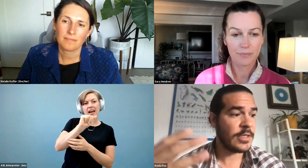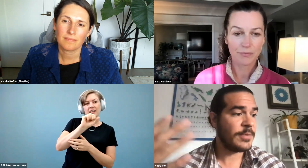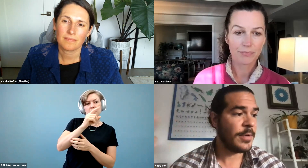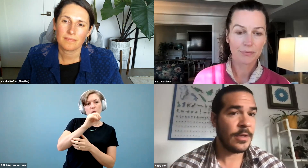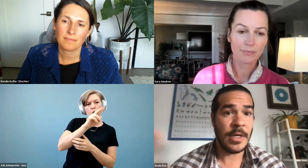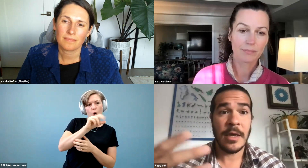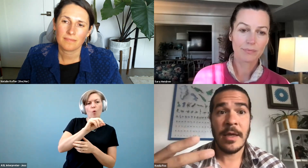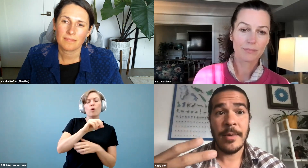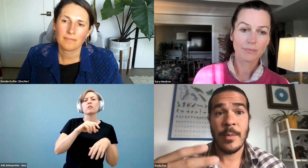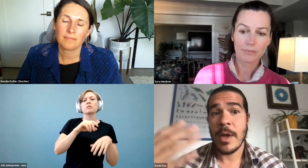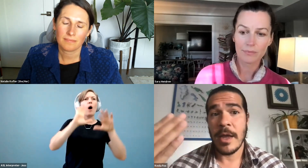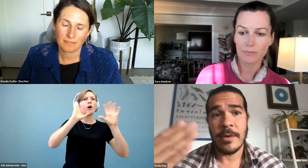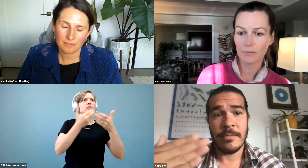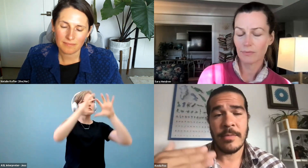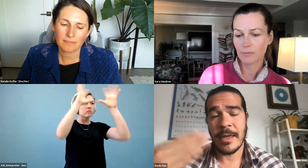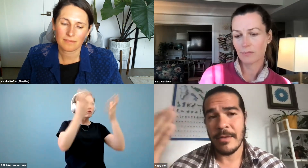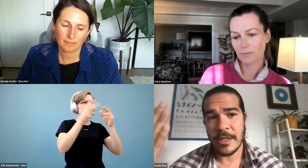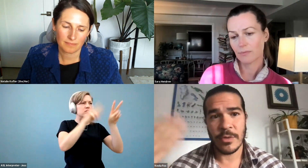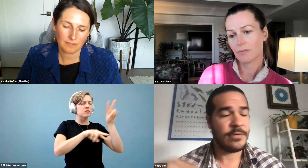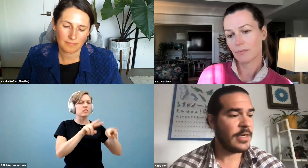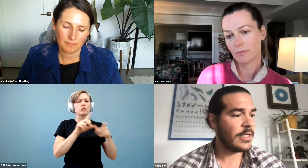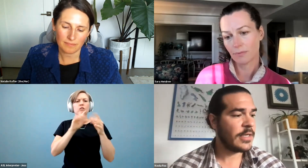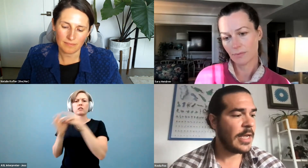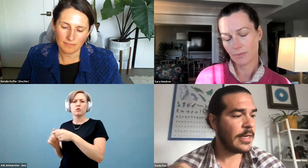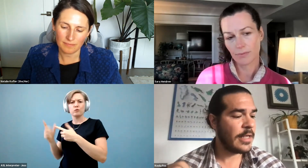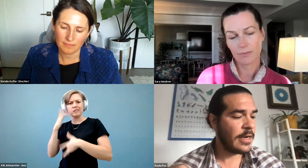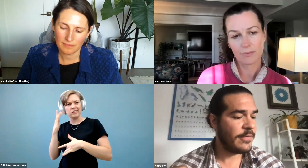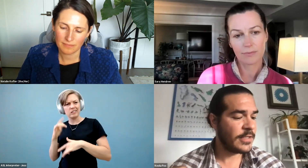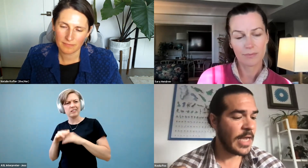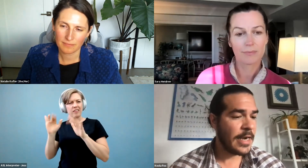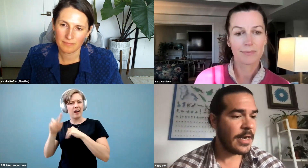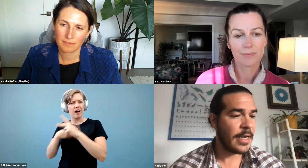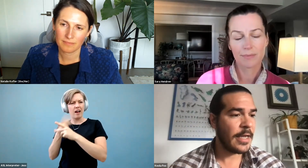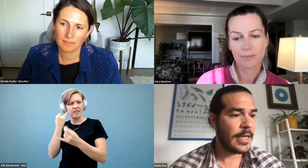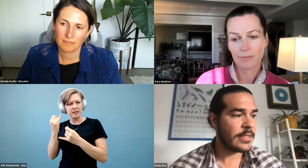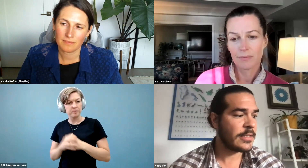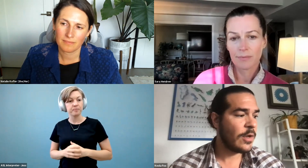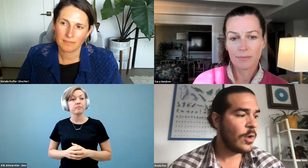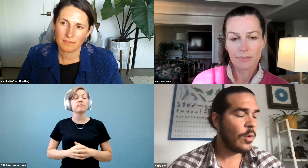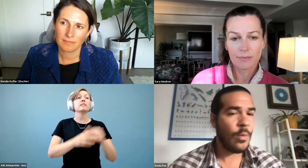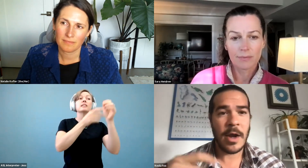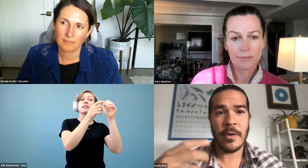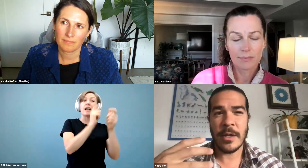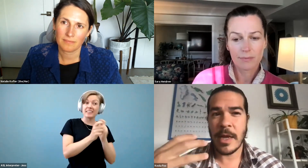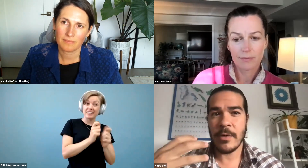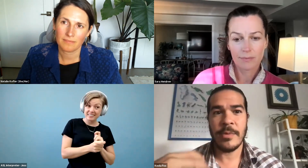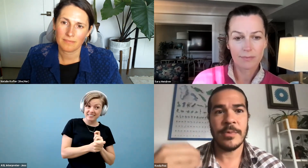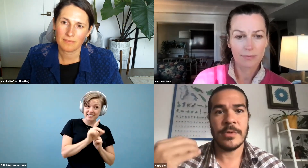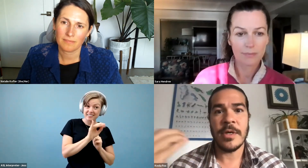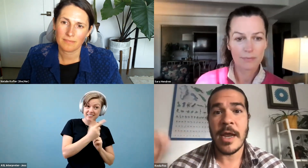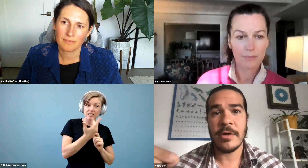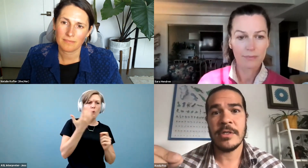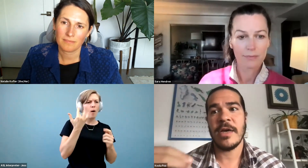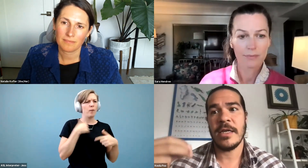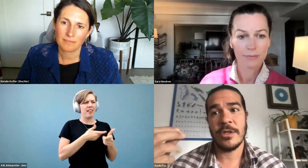disease susceptibility and these sorts of ideas? And then if it's editing, it's why are we allowing people